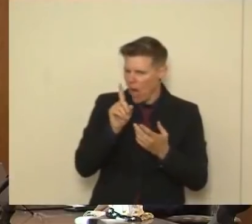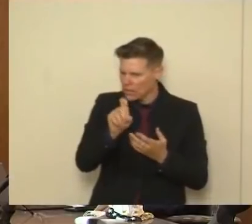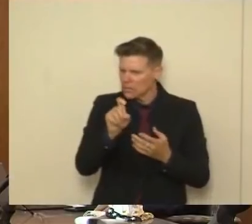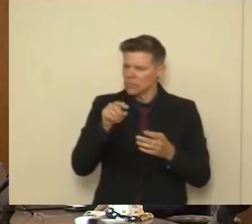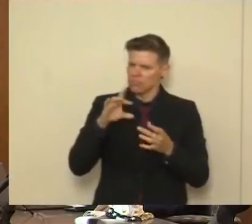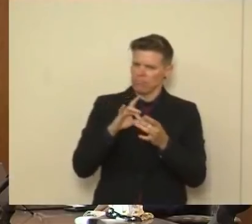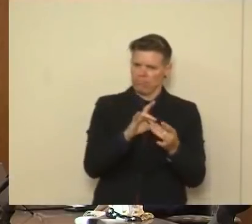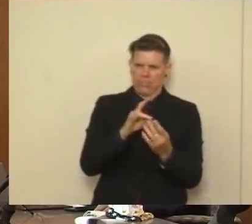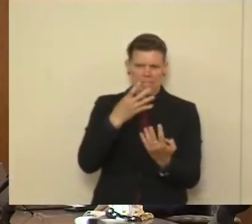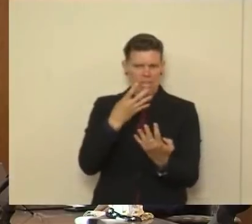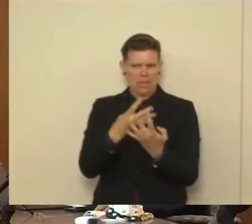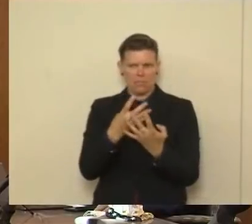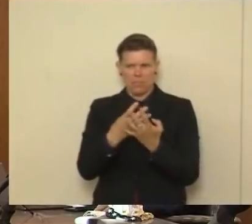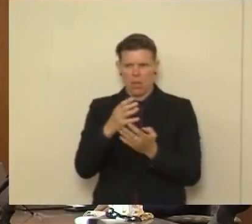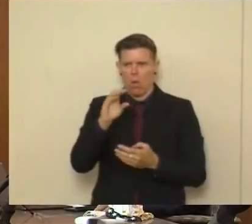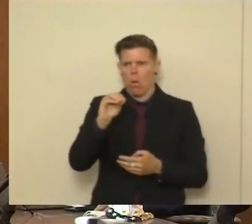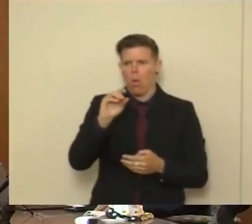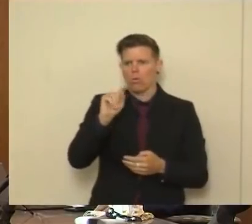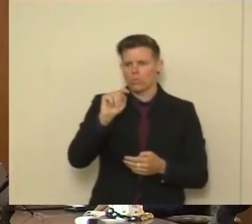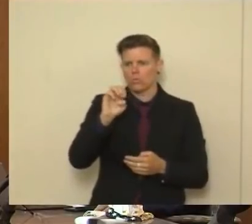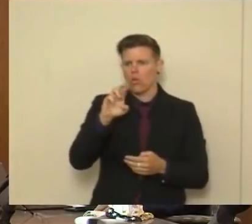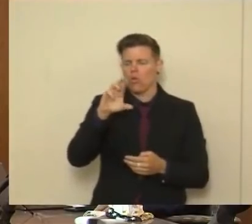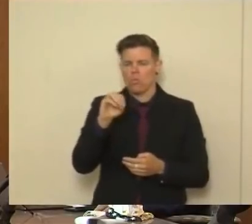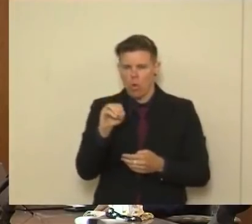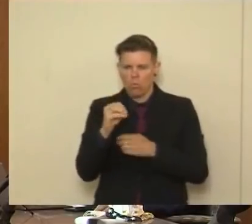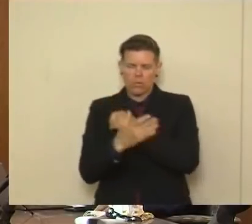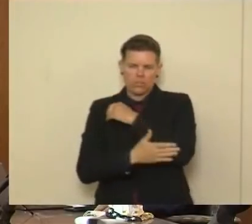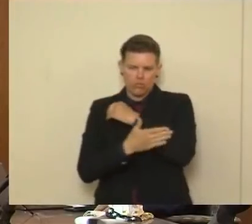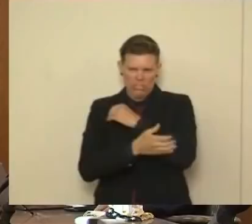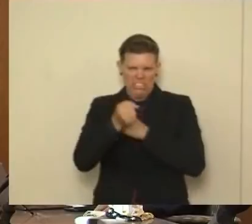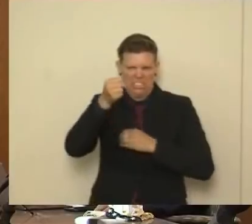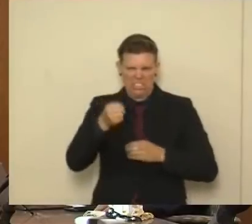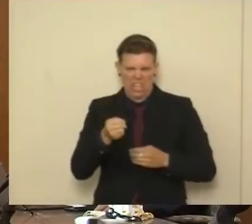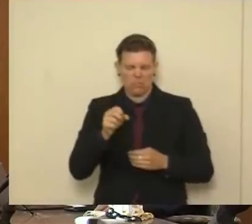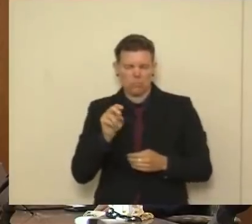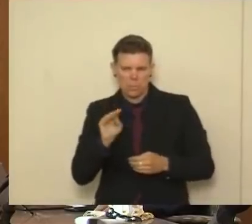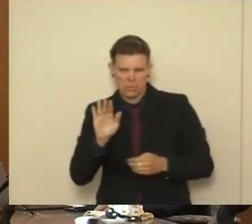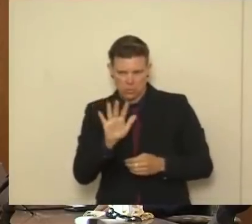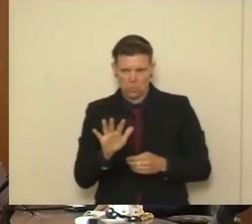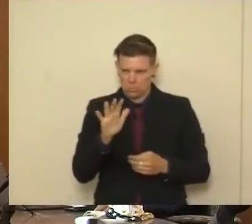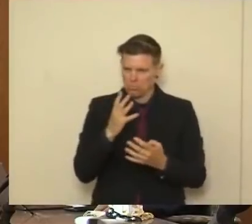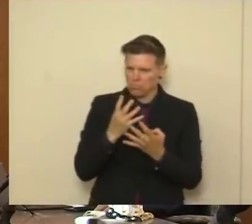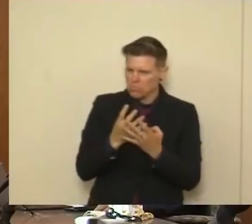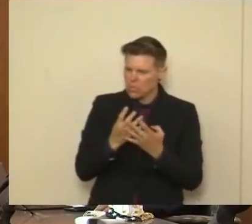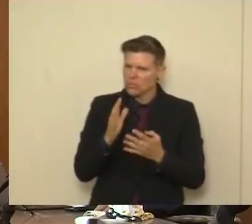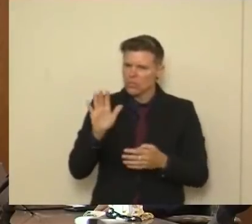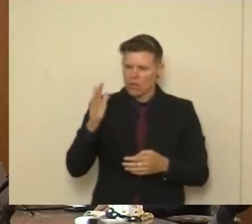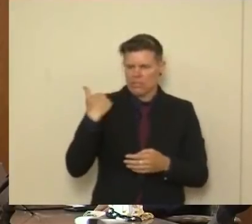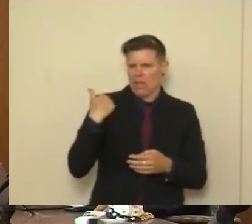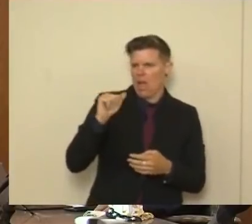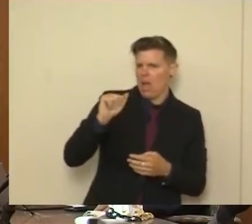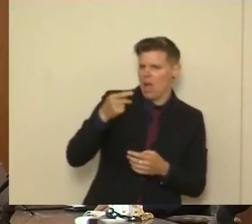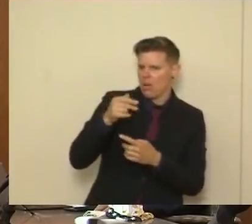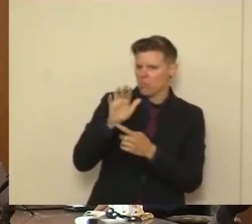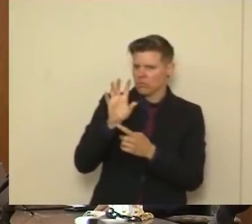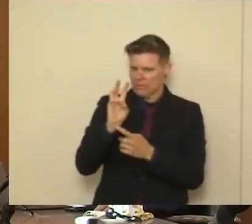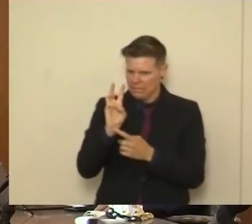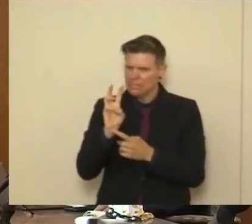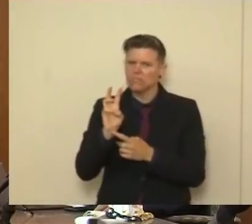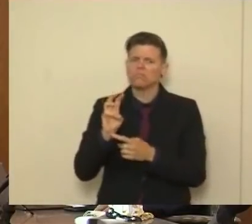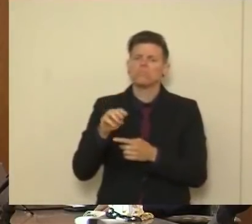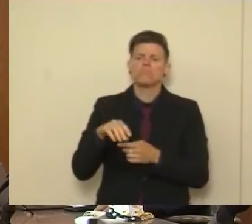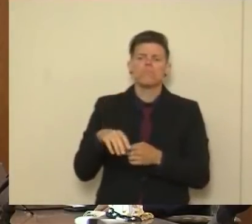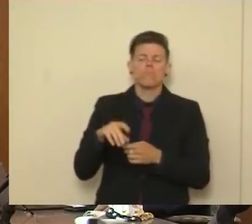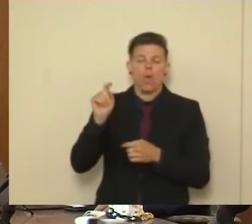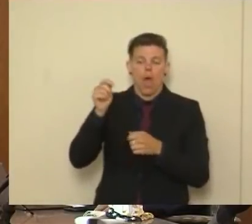County Prison Facility, and the question is for the governor. Your April 6th executive order excludes anyone who